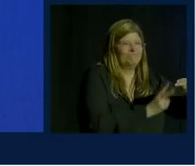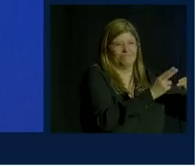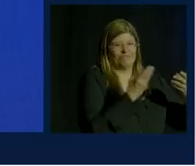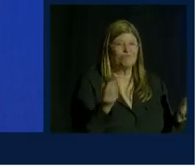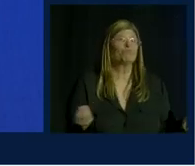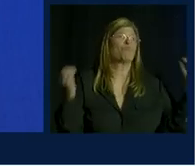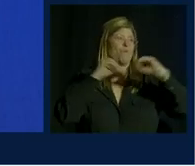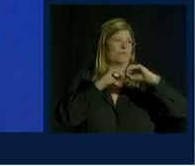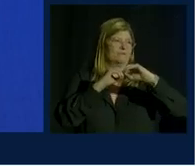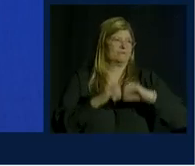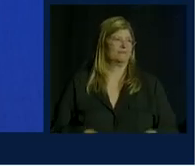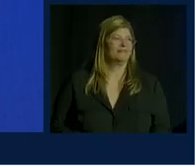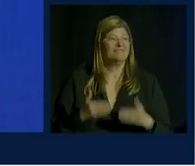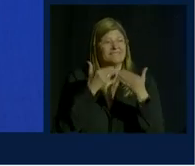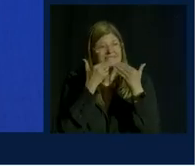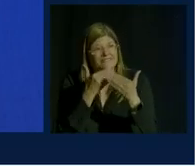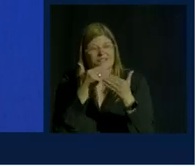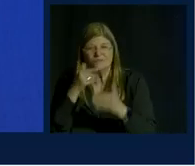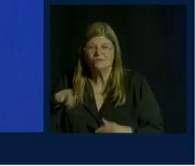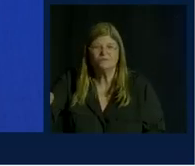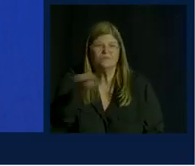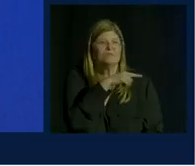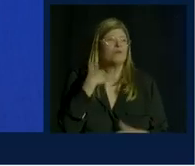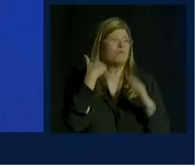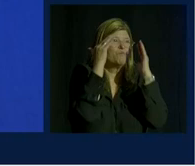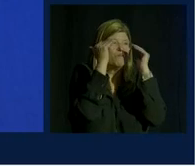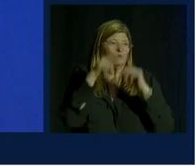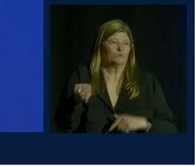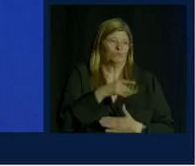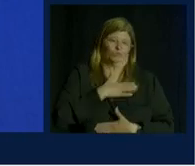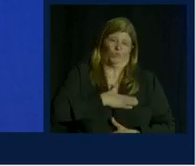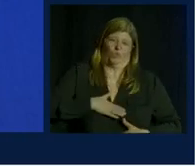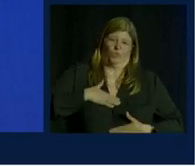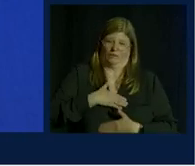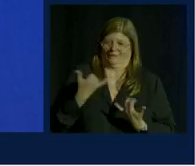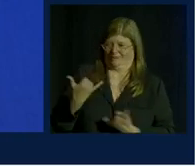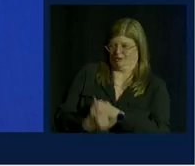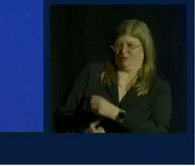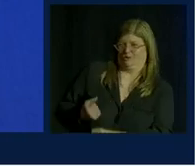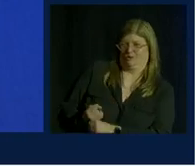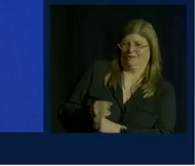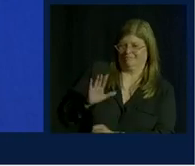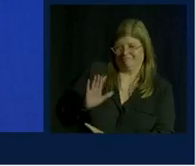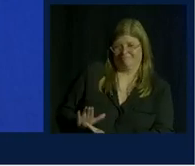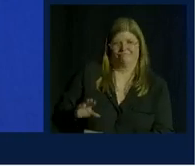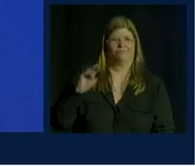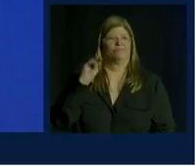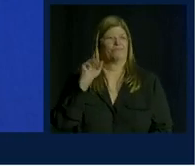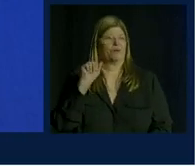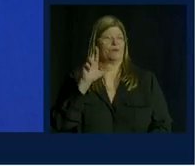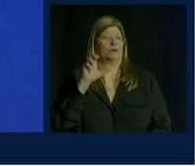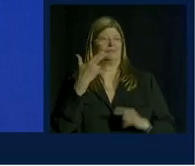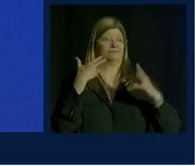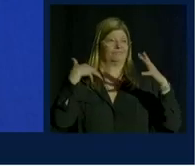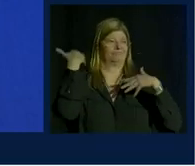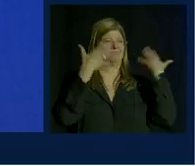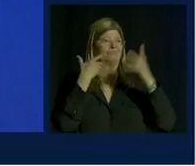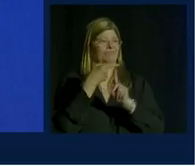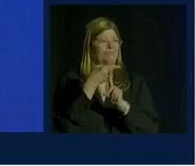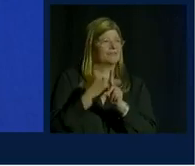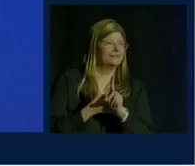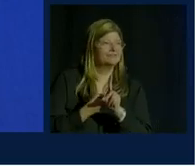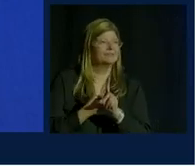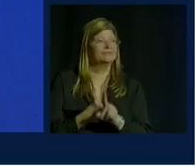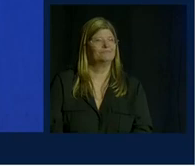and I look forward to ribbon cuttings even more. Thank you so much for your participation in this year's March